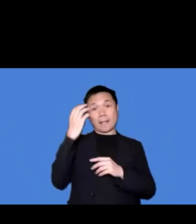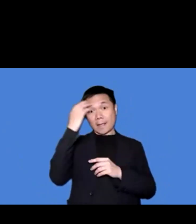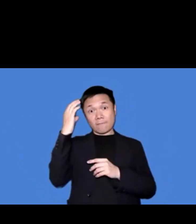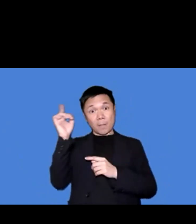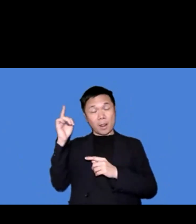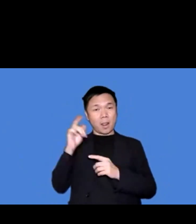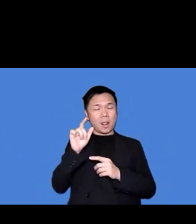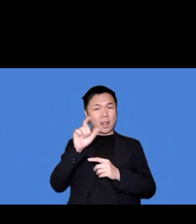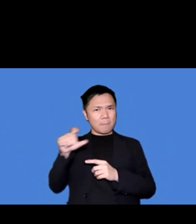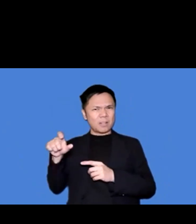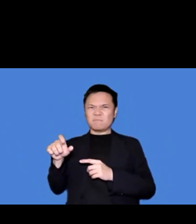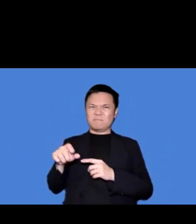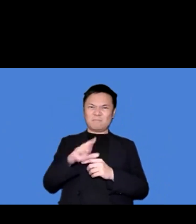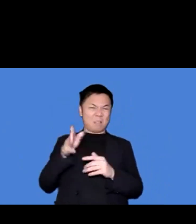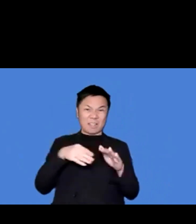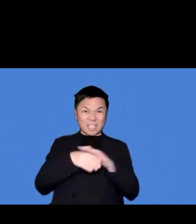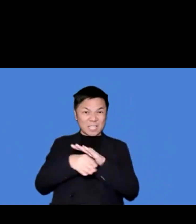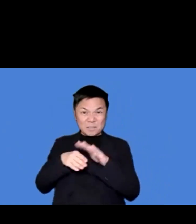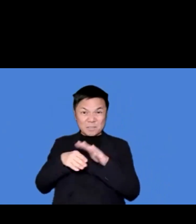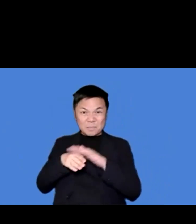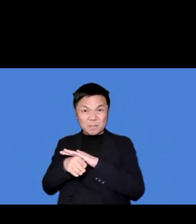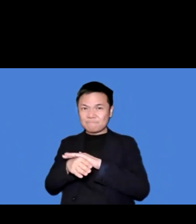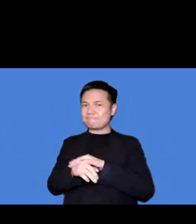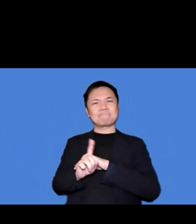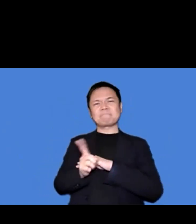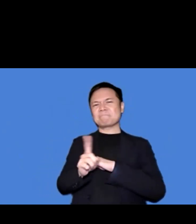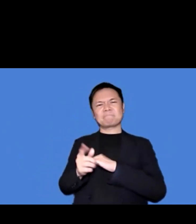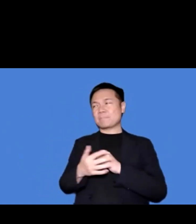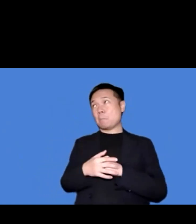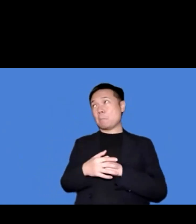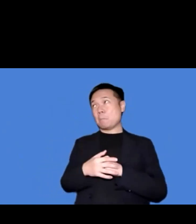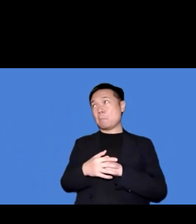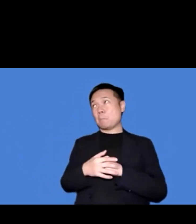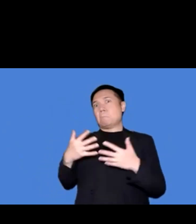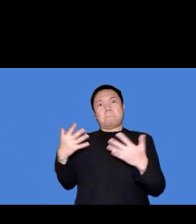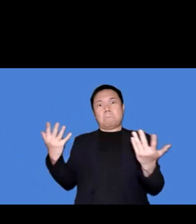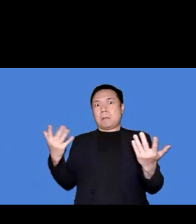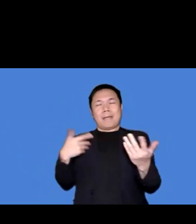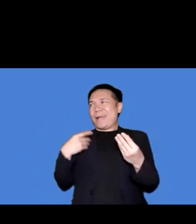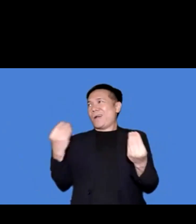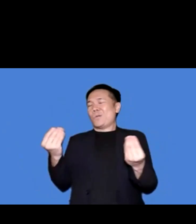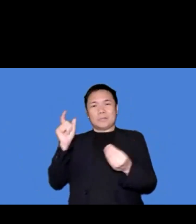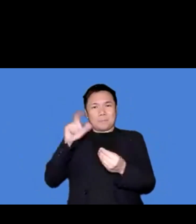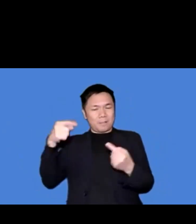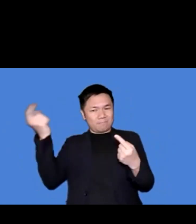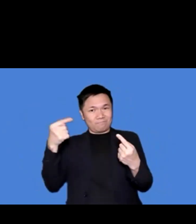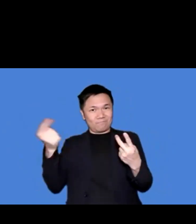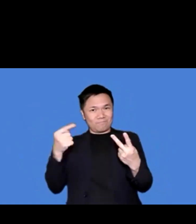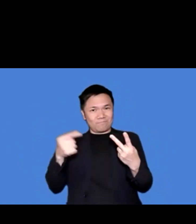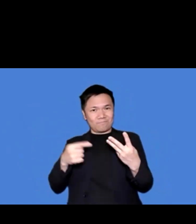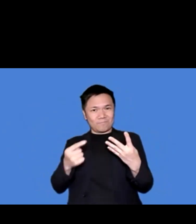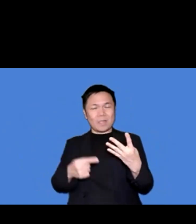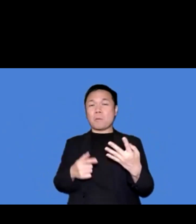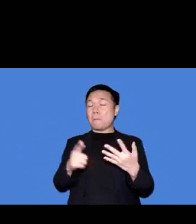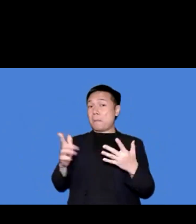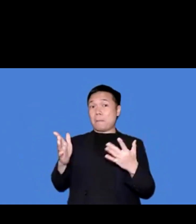of Nepal, they are not much accessible. So being very specific, we can ask them to make the